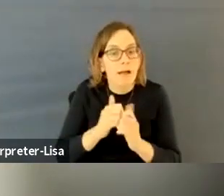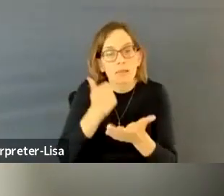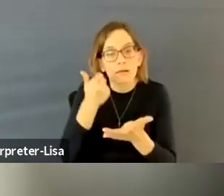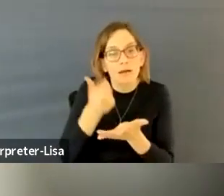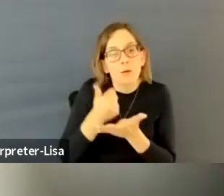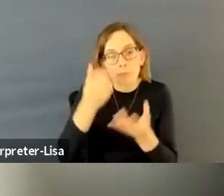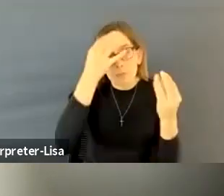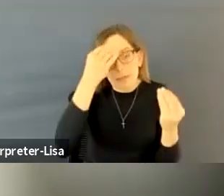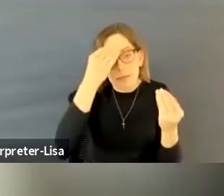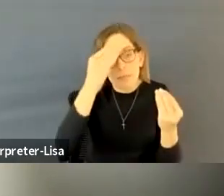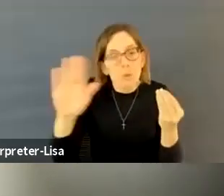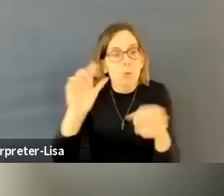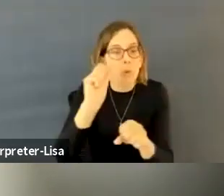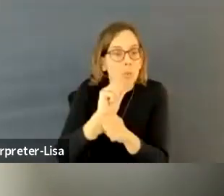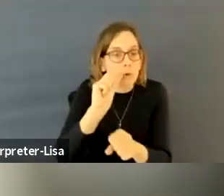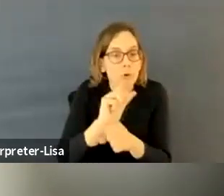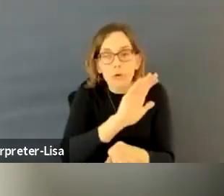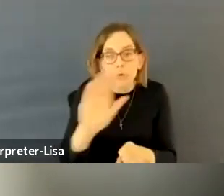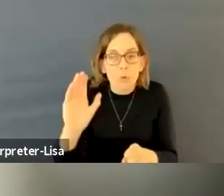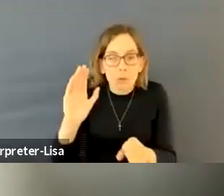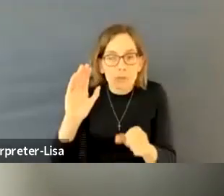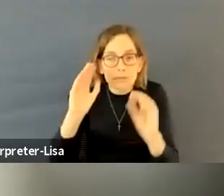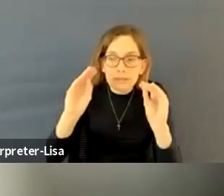your work and your teaching.